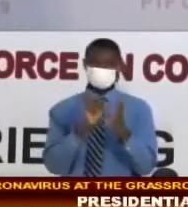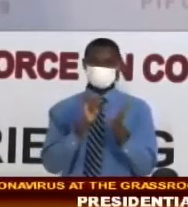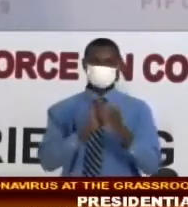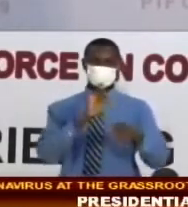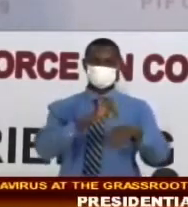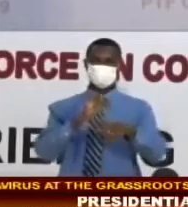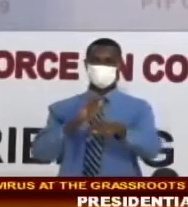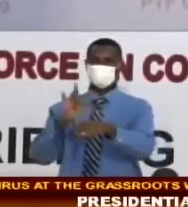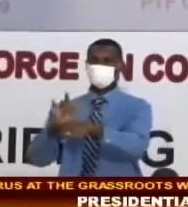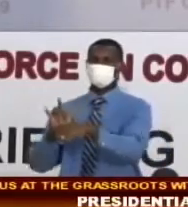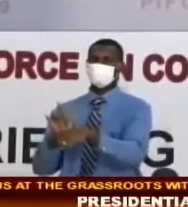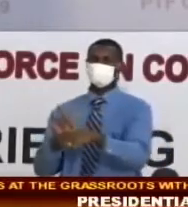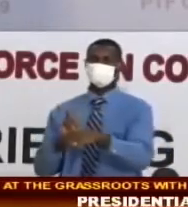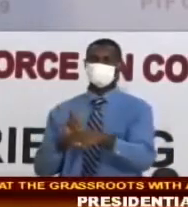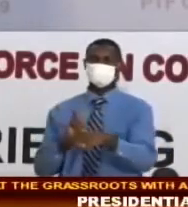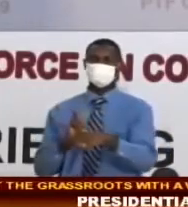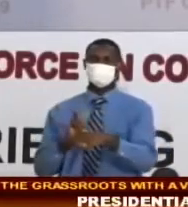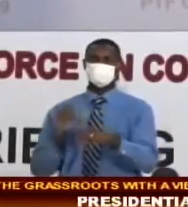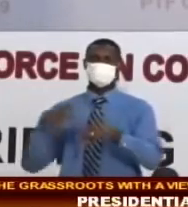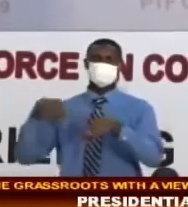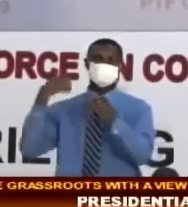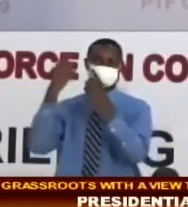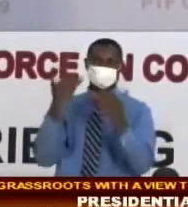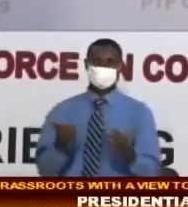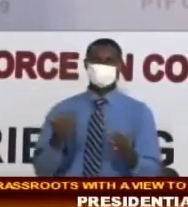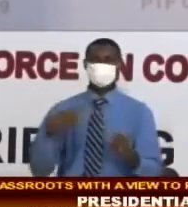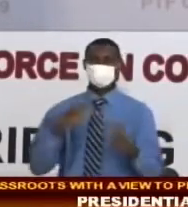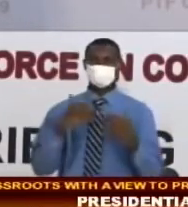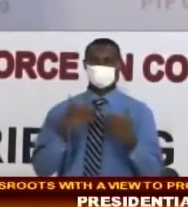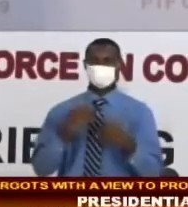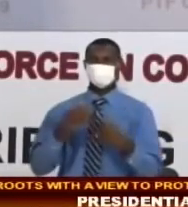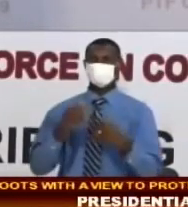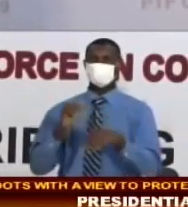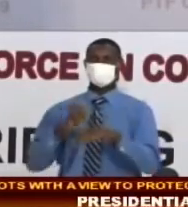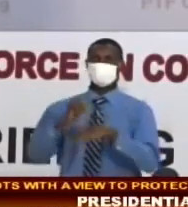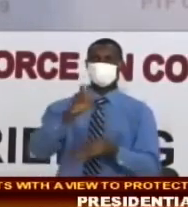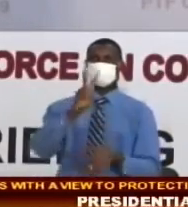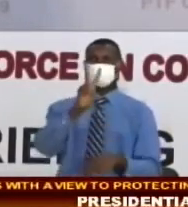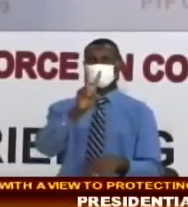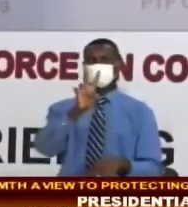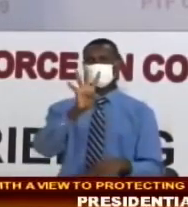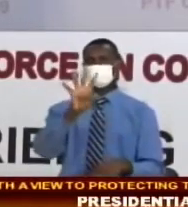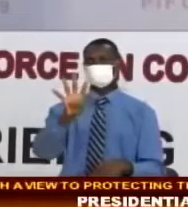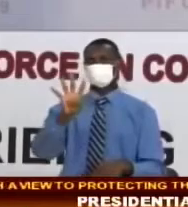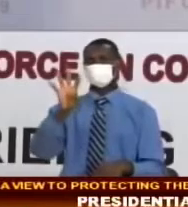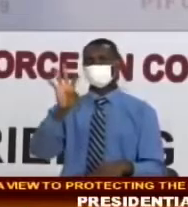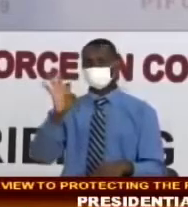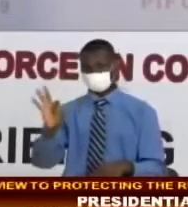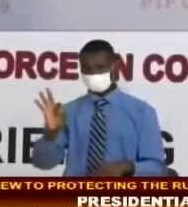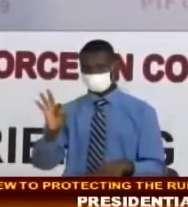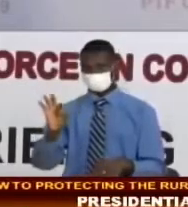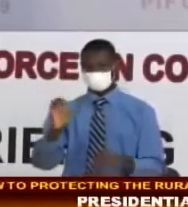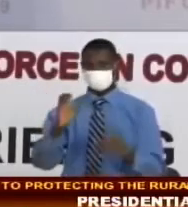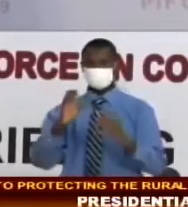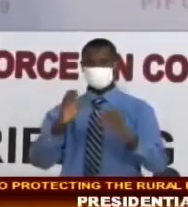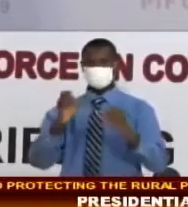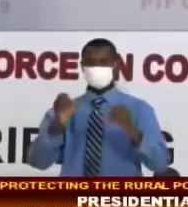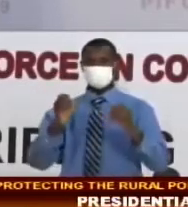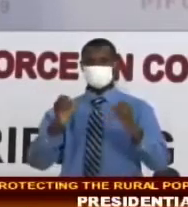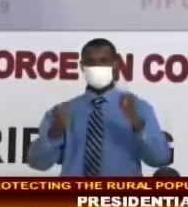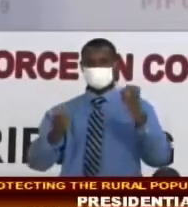So far, we have deployed 279 trucks of these grains to these